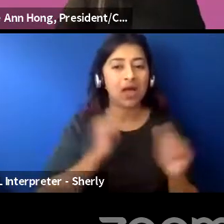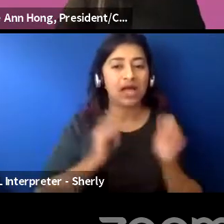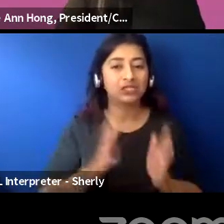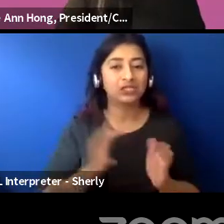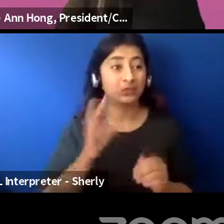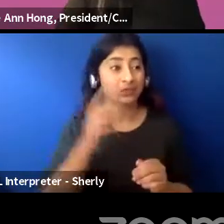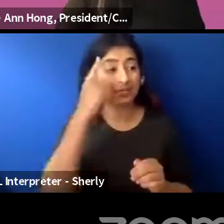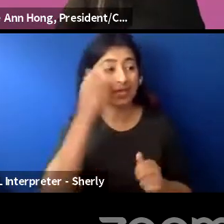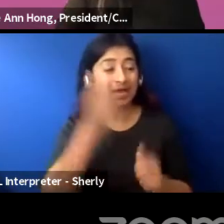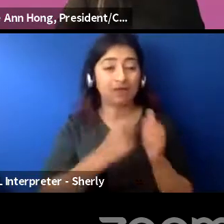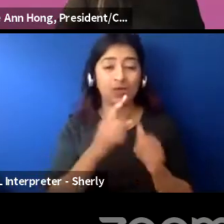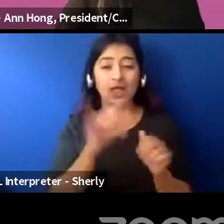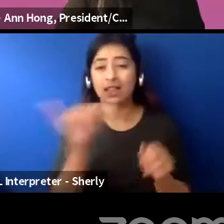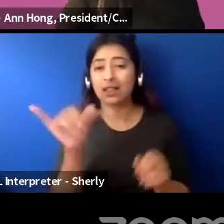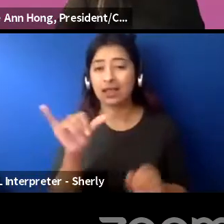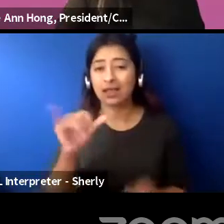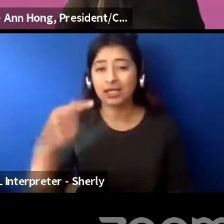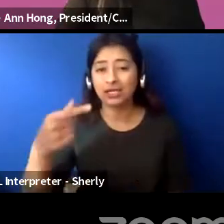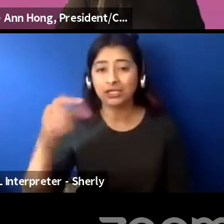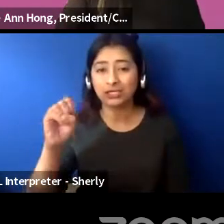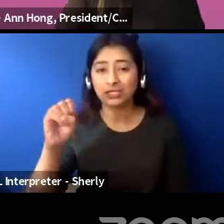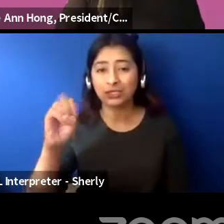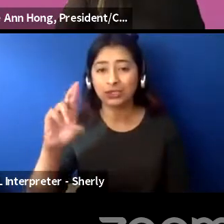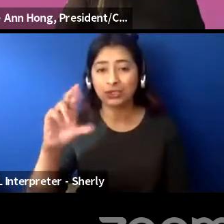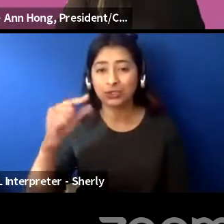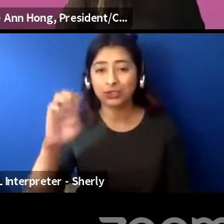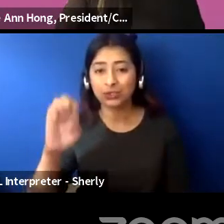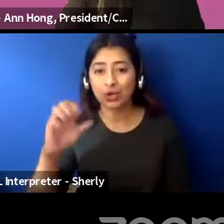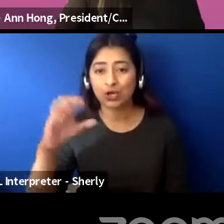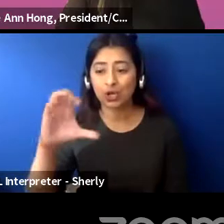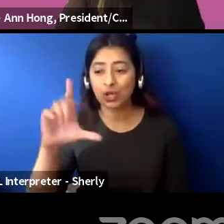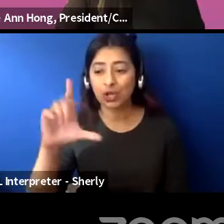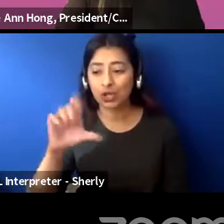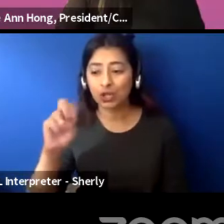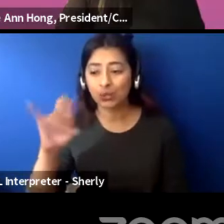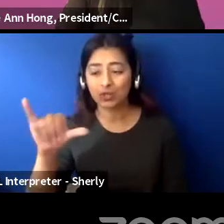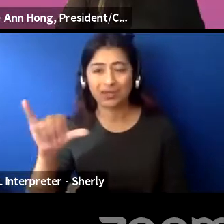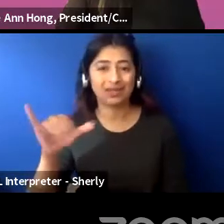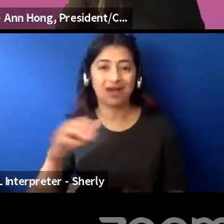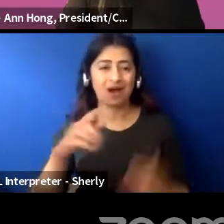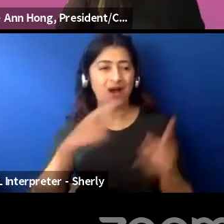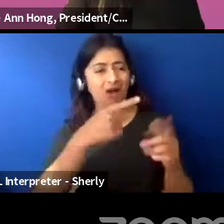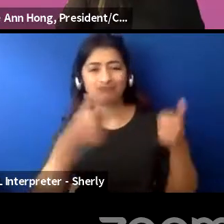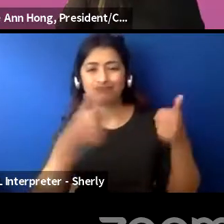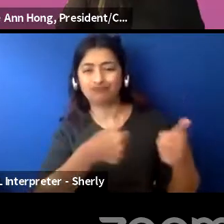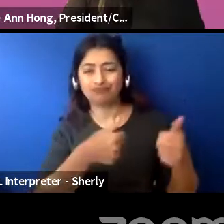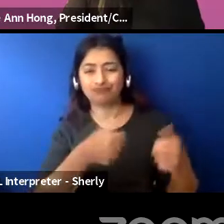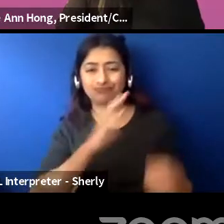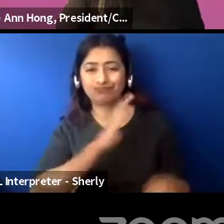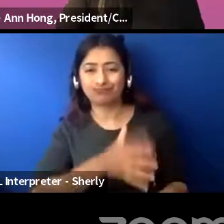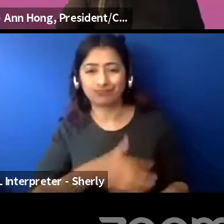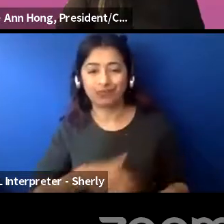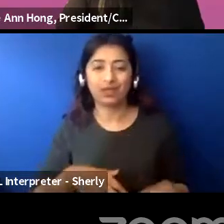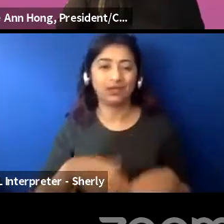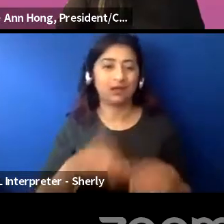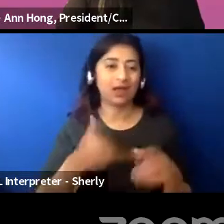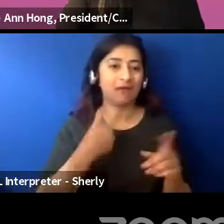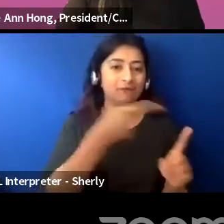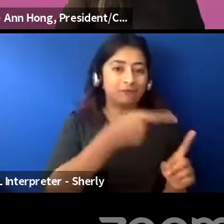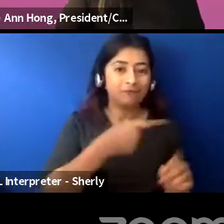actor is like George Clooney, then everyone's awesome. But that's not really the case. You've got the George Clooney's